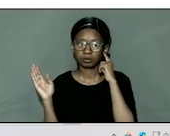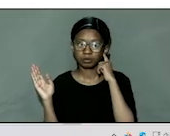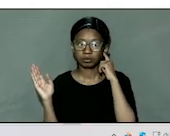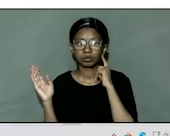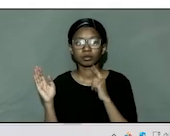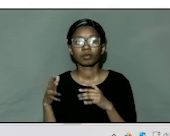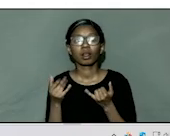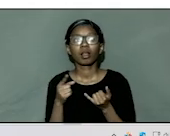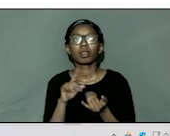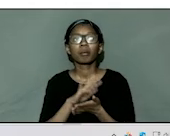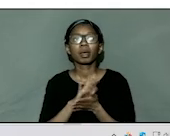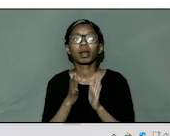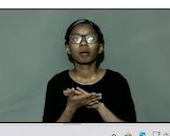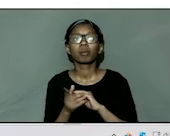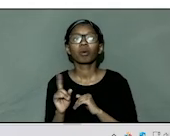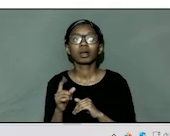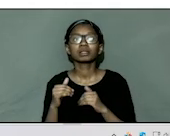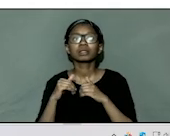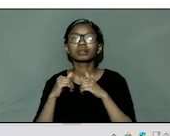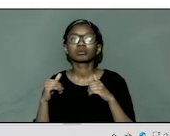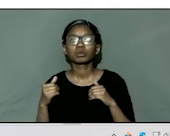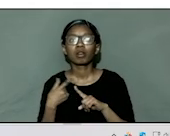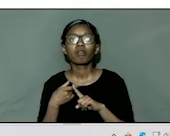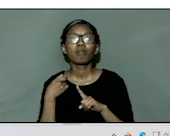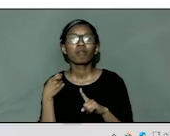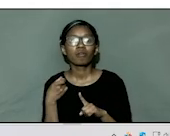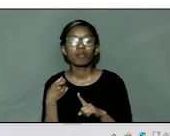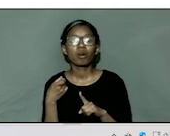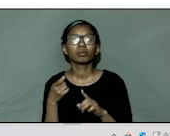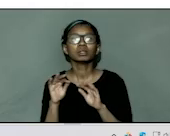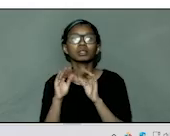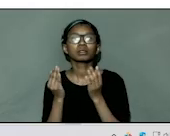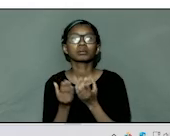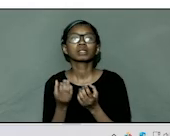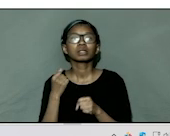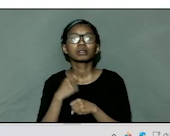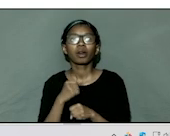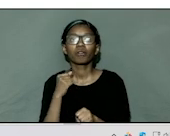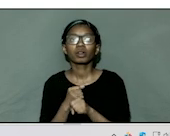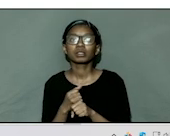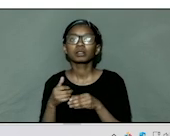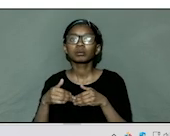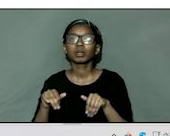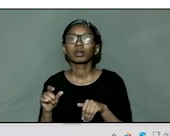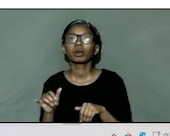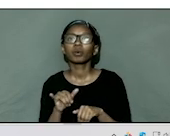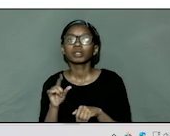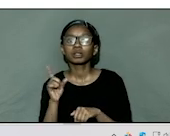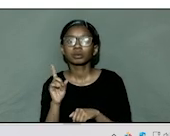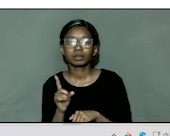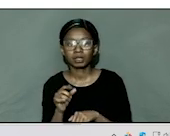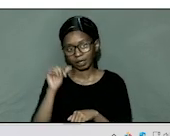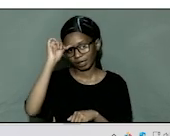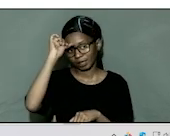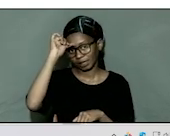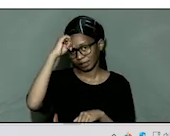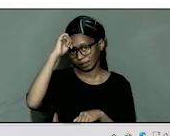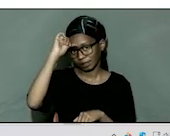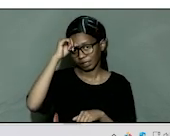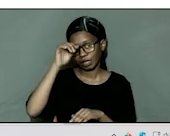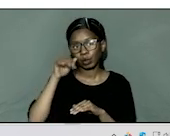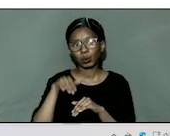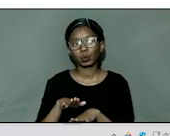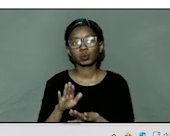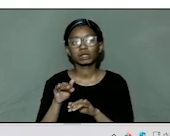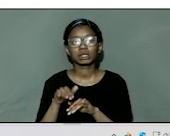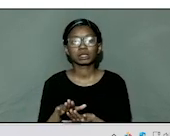they become what? Separated by the geographical barrier, which is the what? The Indian Ocean.